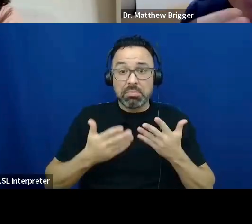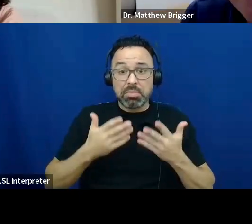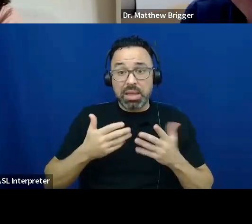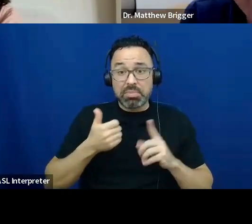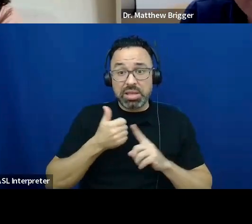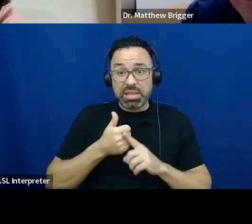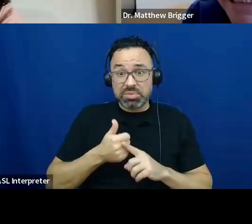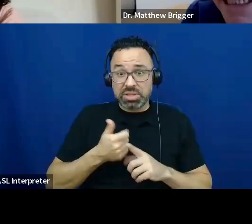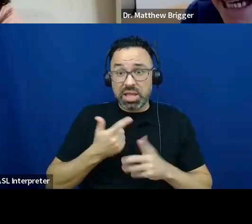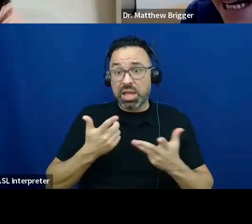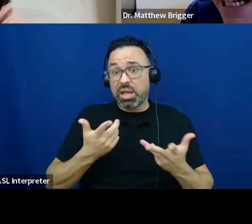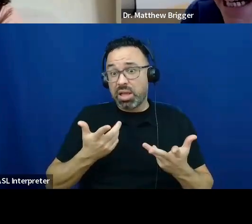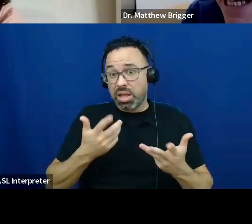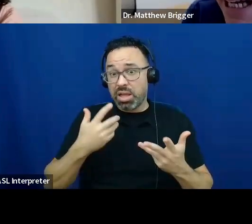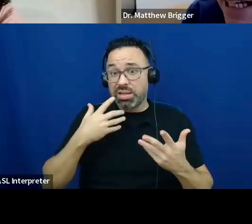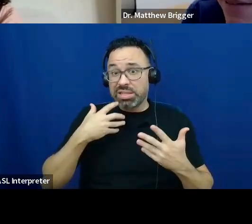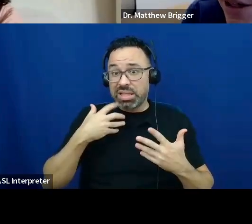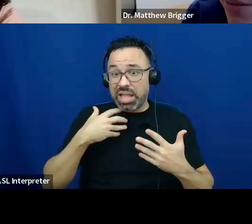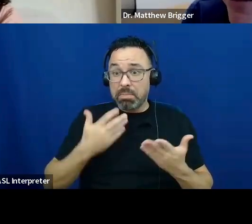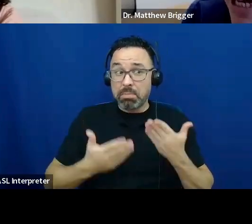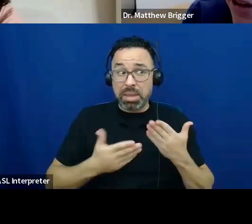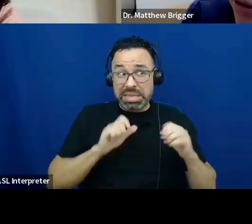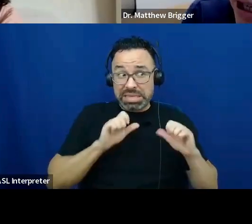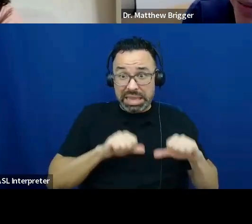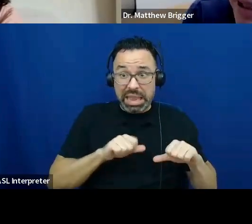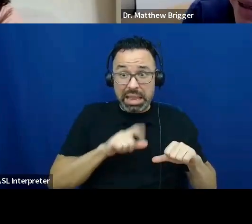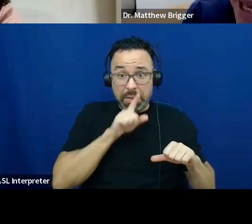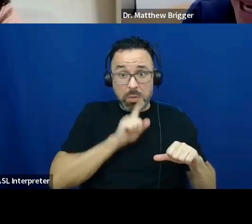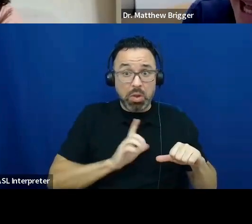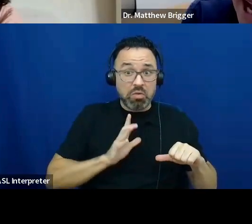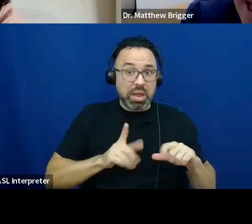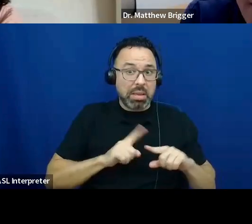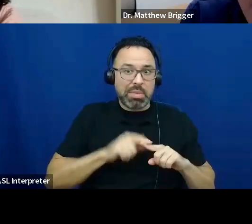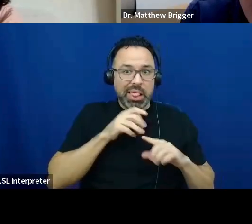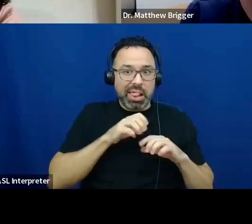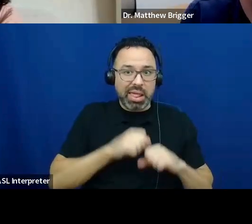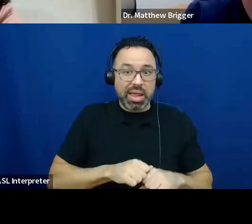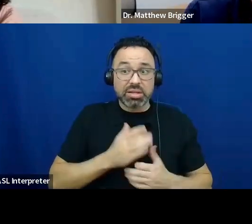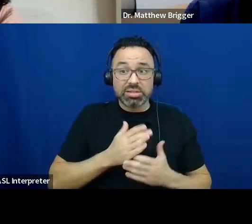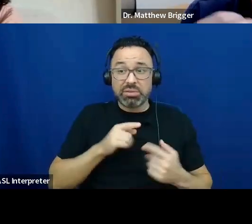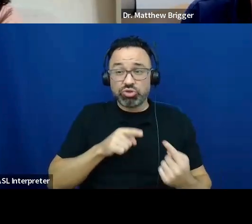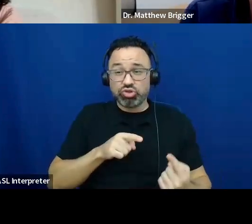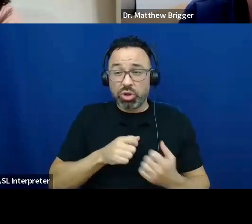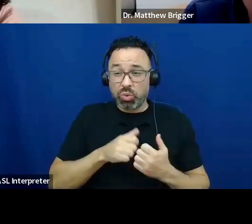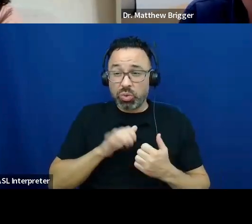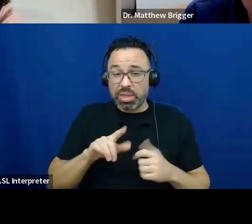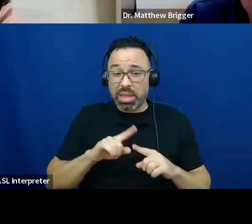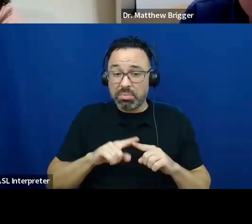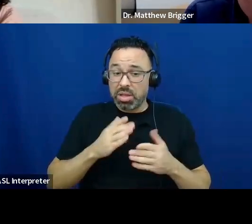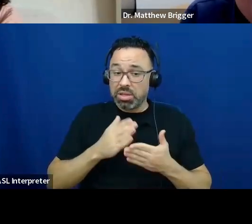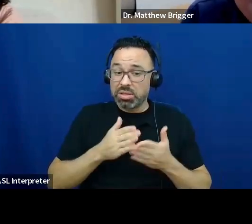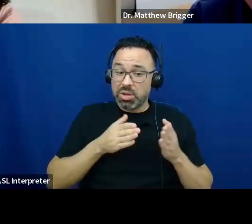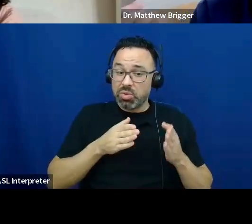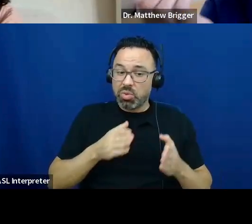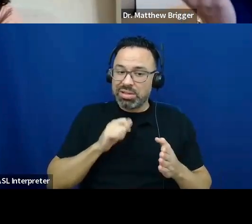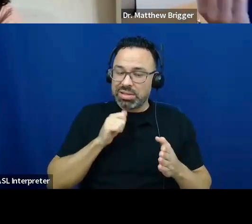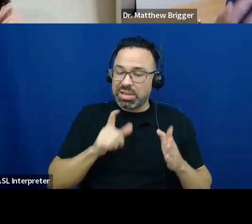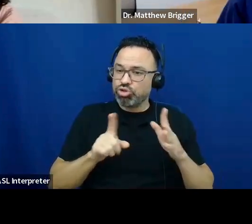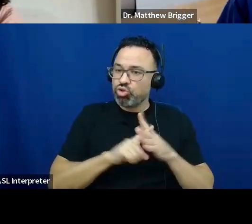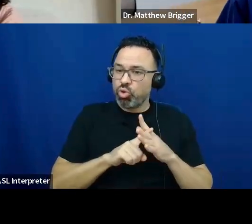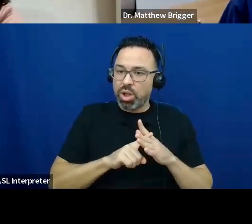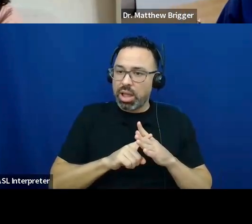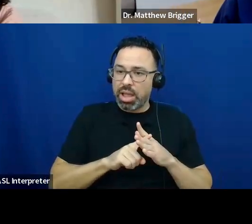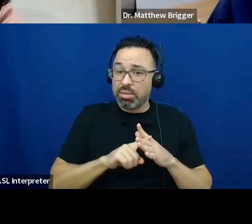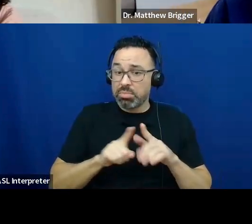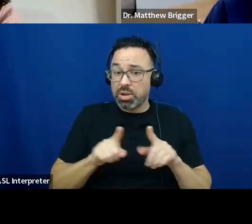saliva, but maybe the swallowing is intact. And even though we kind of struggle with some of that, there are ways that's why it won't appear in the airway. And then